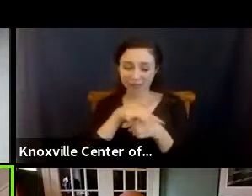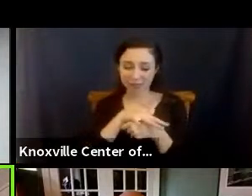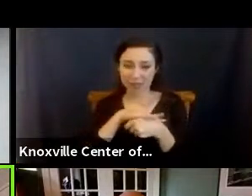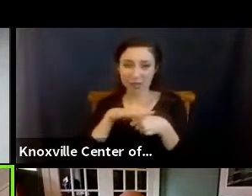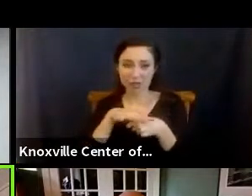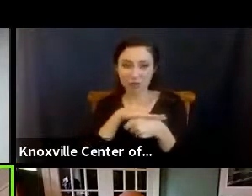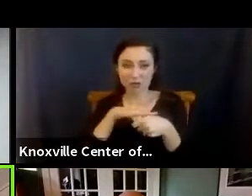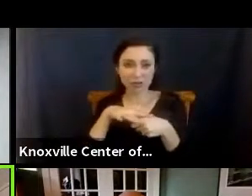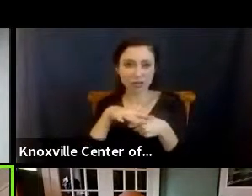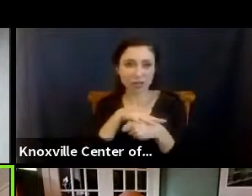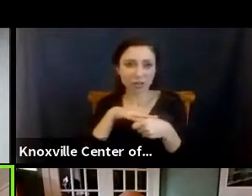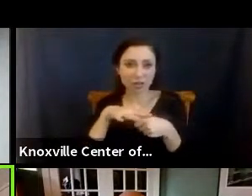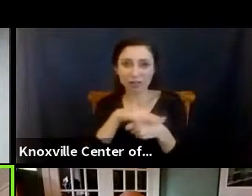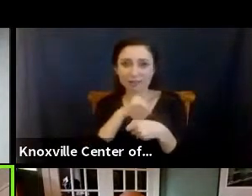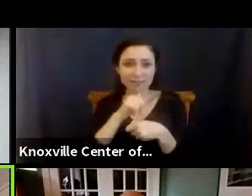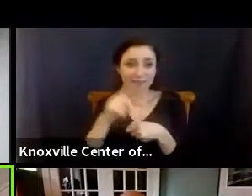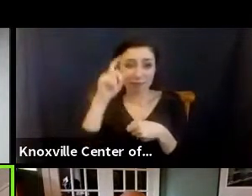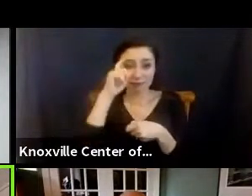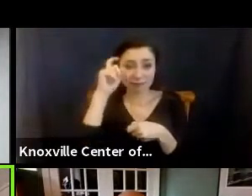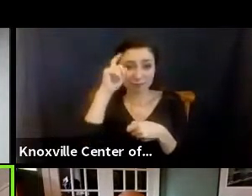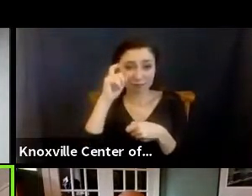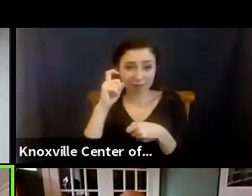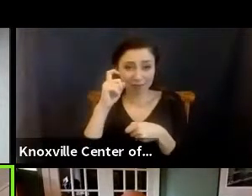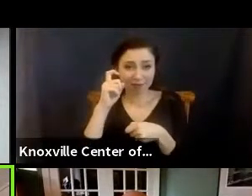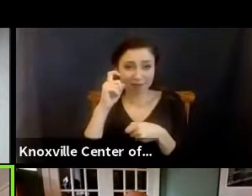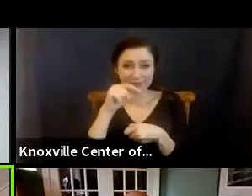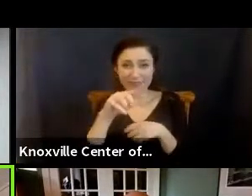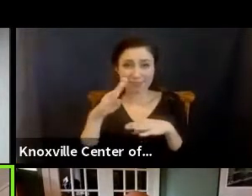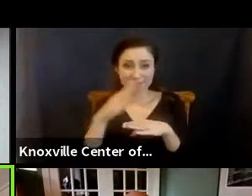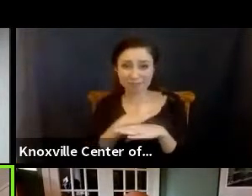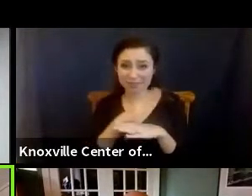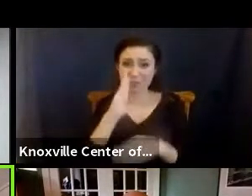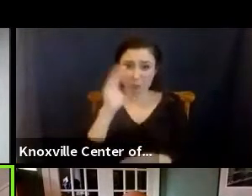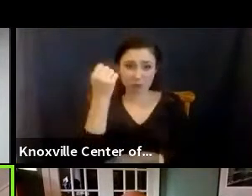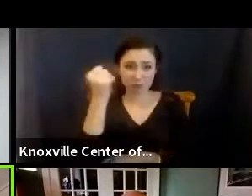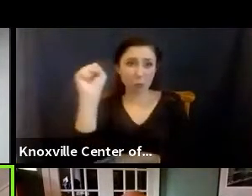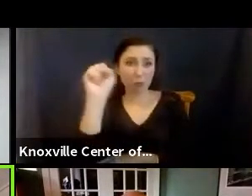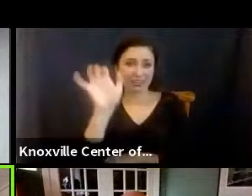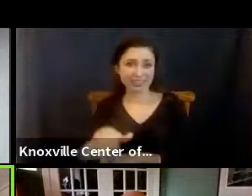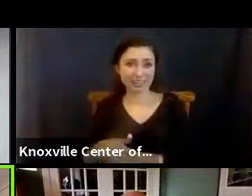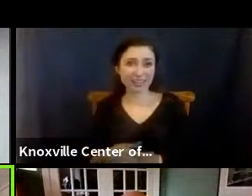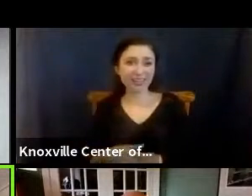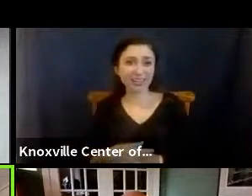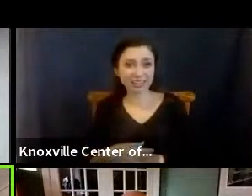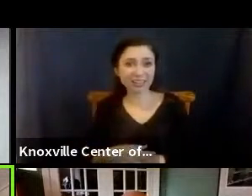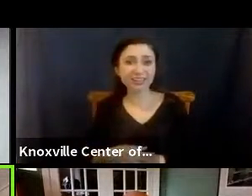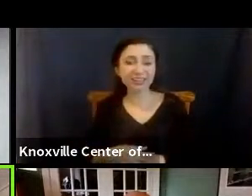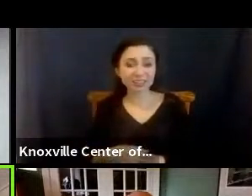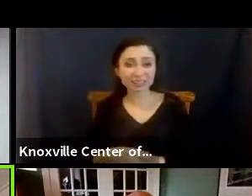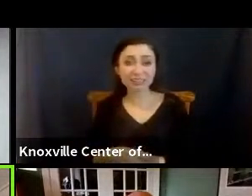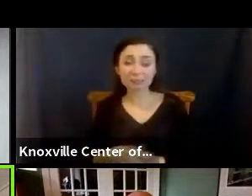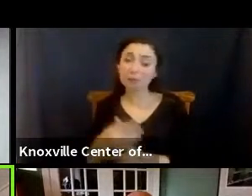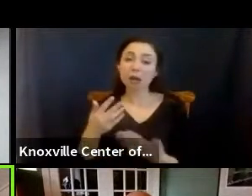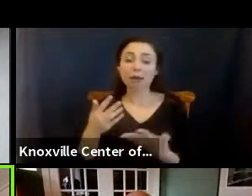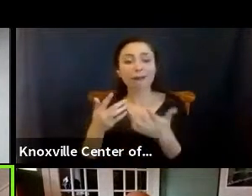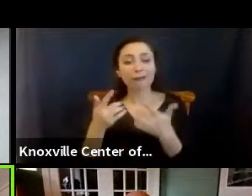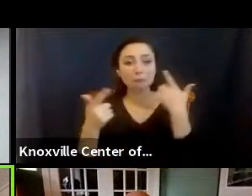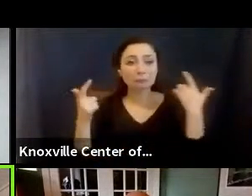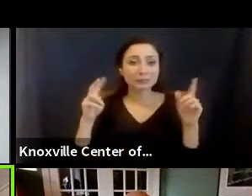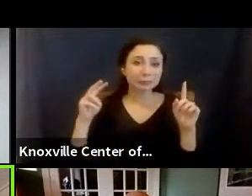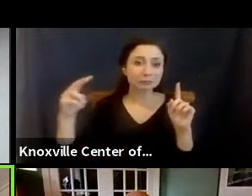suspect that those business owners would really protest at that. But in a larger sense, from, again, a public health